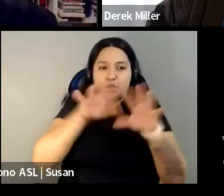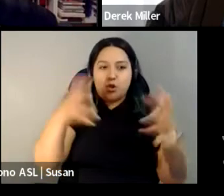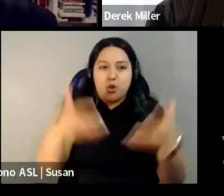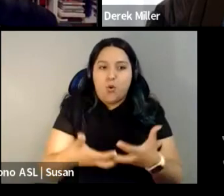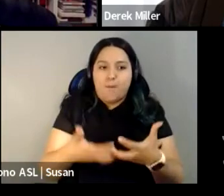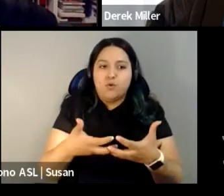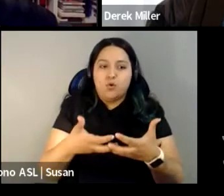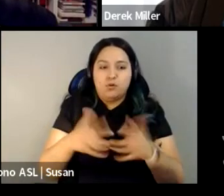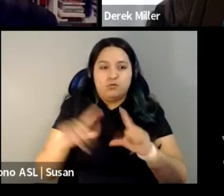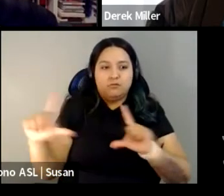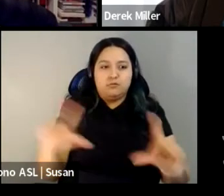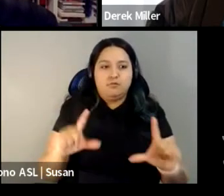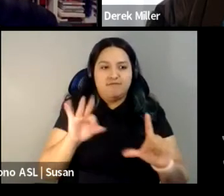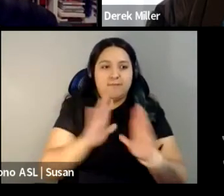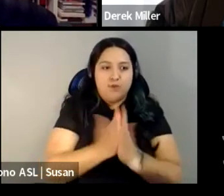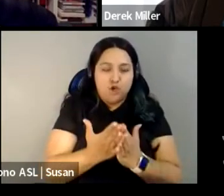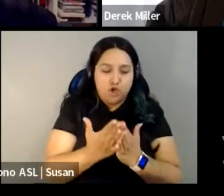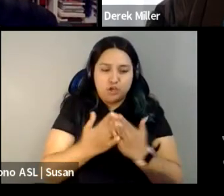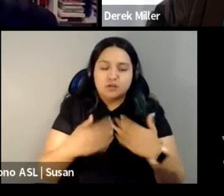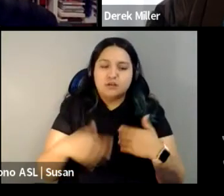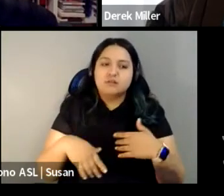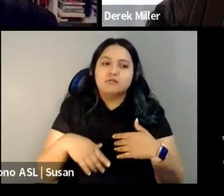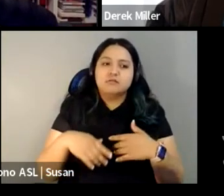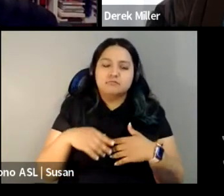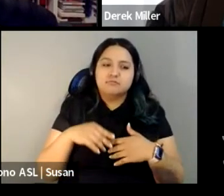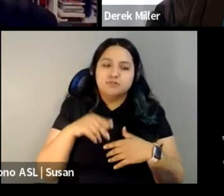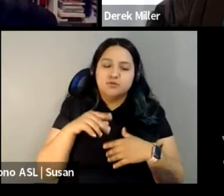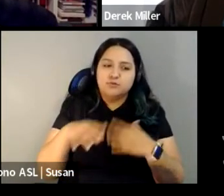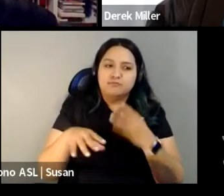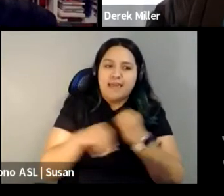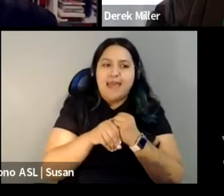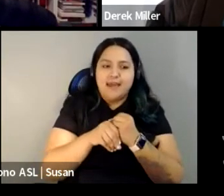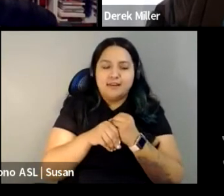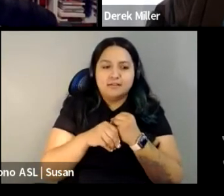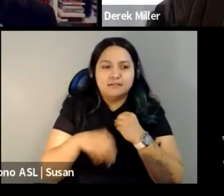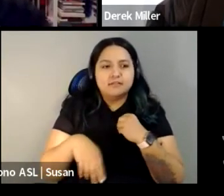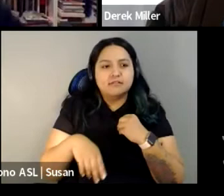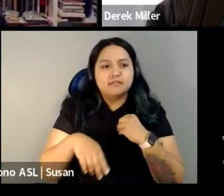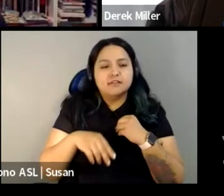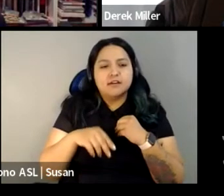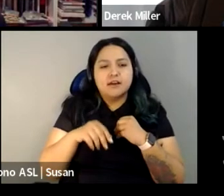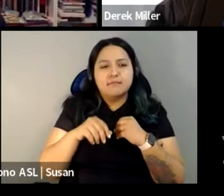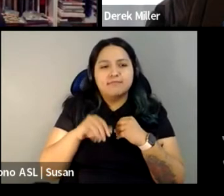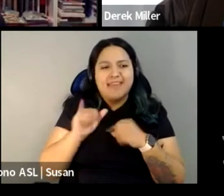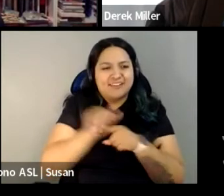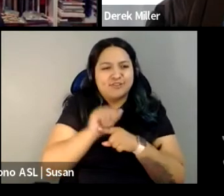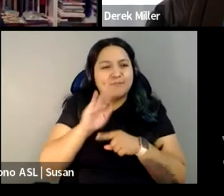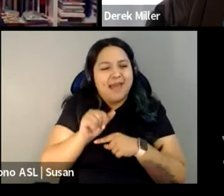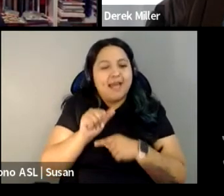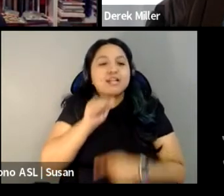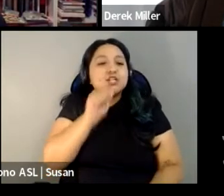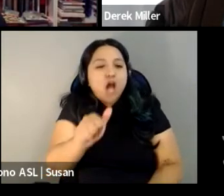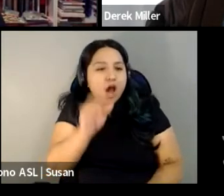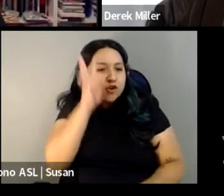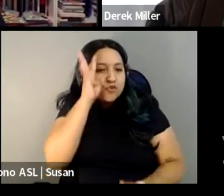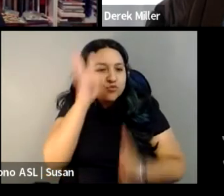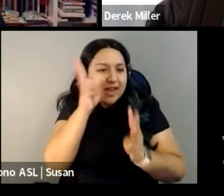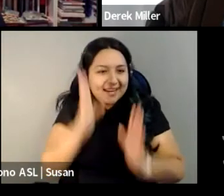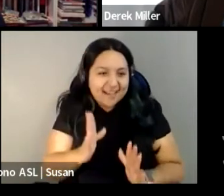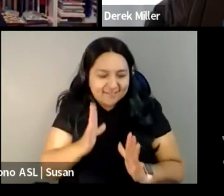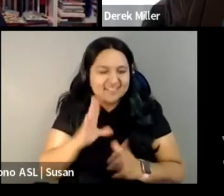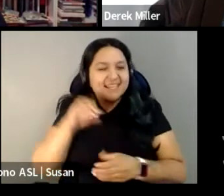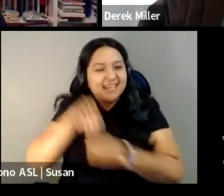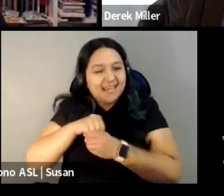the significant power exercised by quote unquote non-creative or the ancillary players in the theater